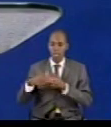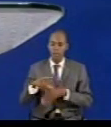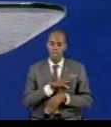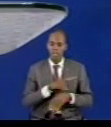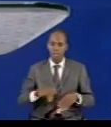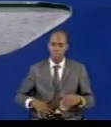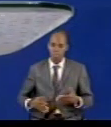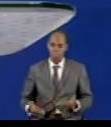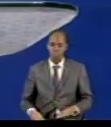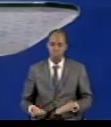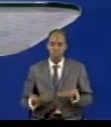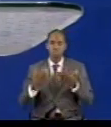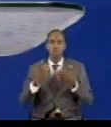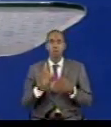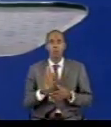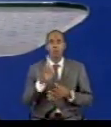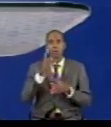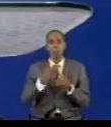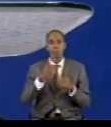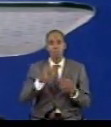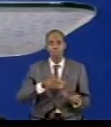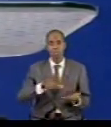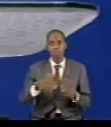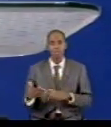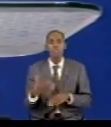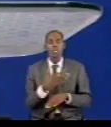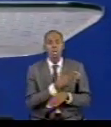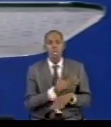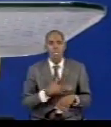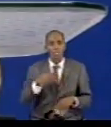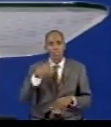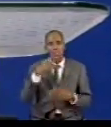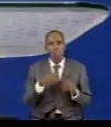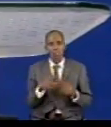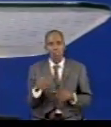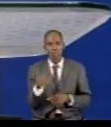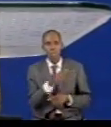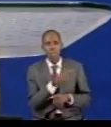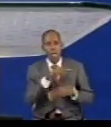from the dead, and he spoke to them about